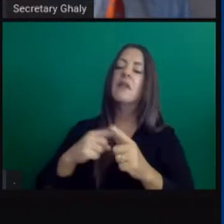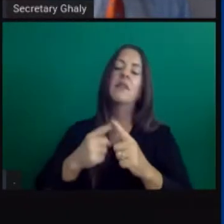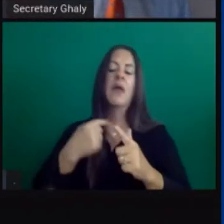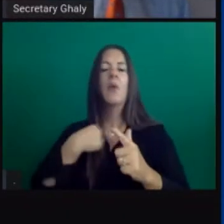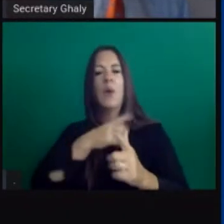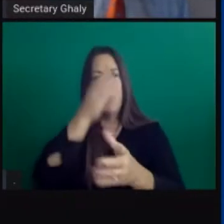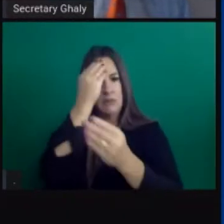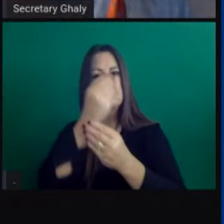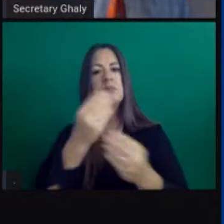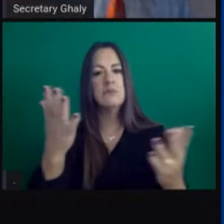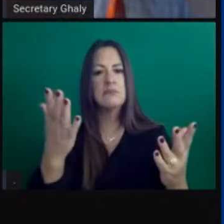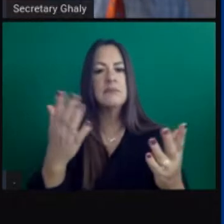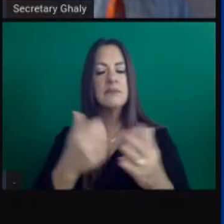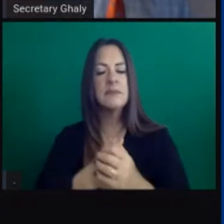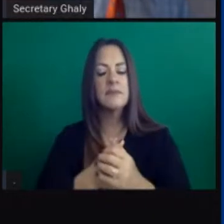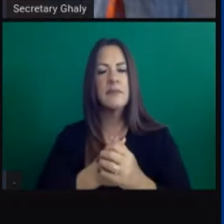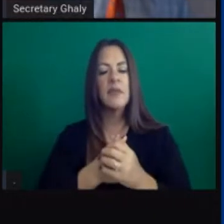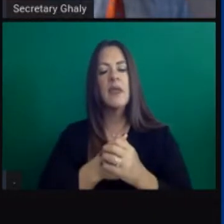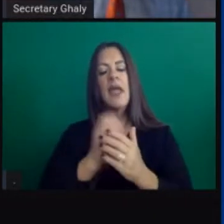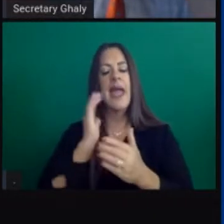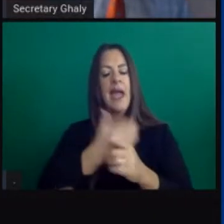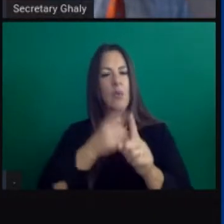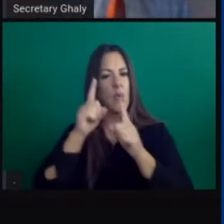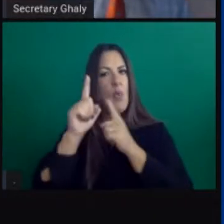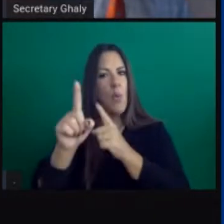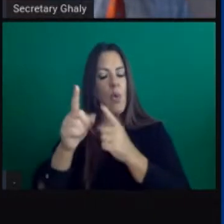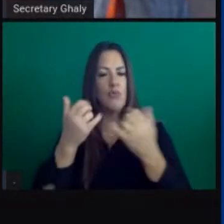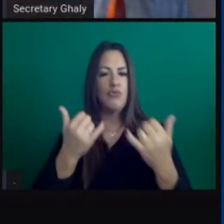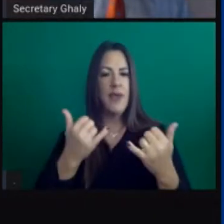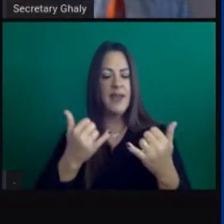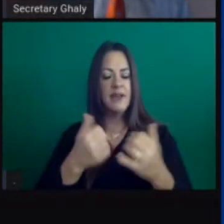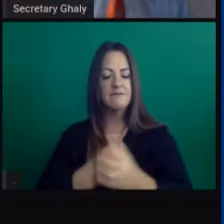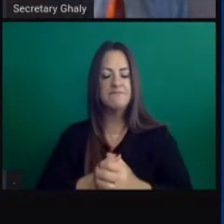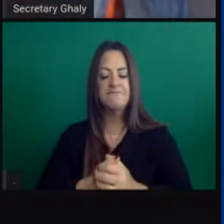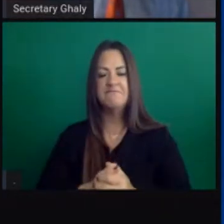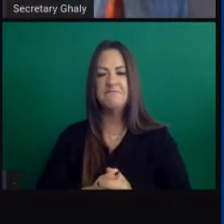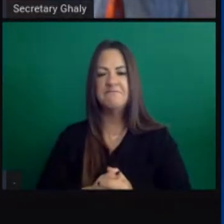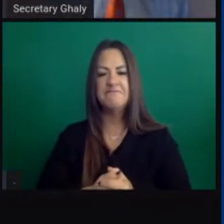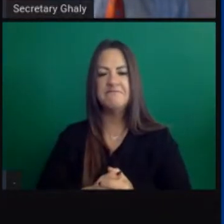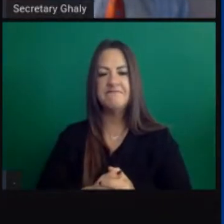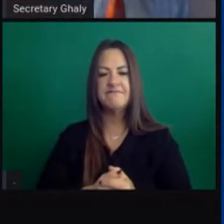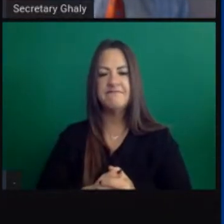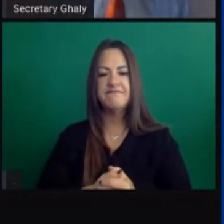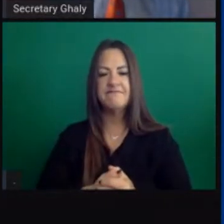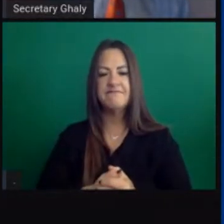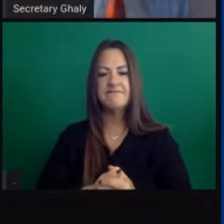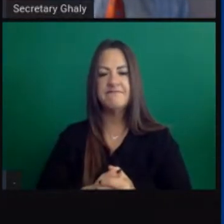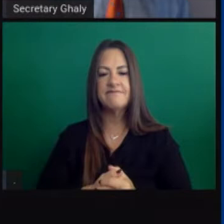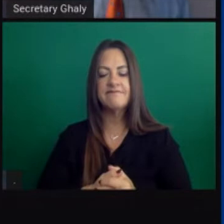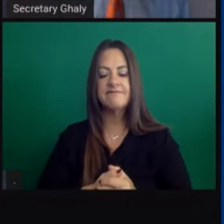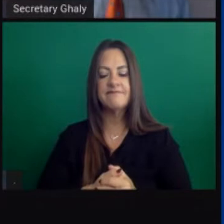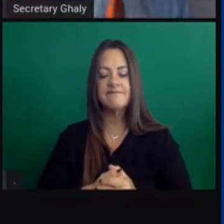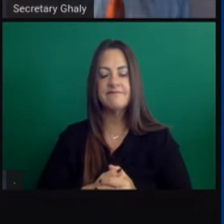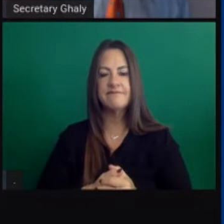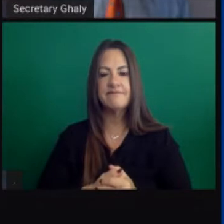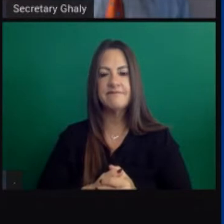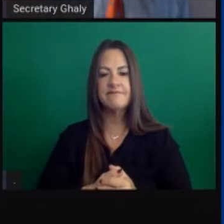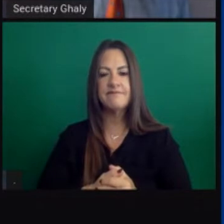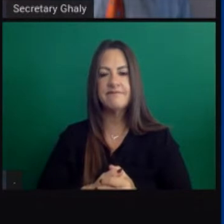vaccinating, because that is our top goal at this moment with our vaccine campaign. Next slide, please.